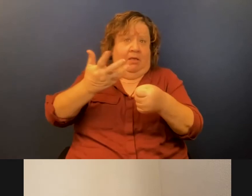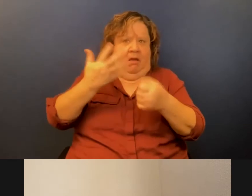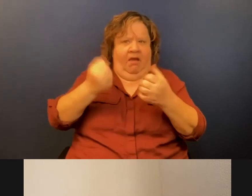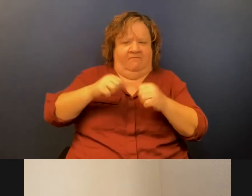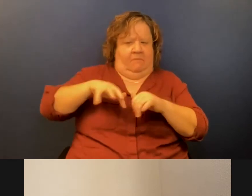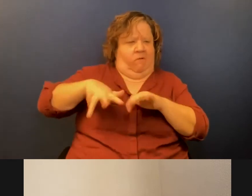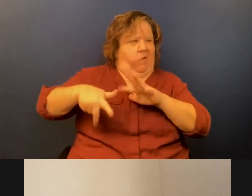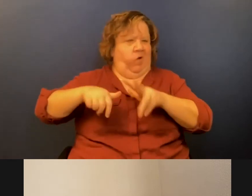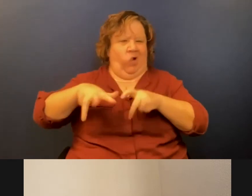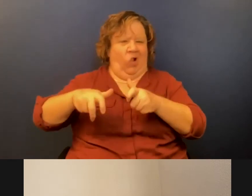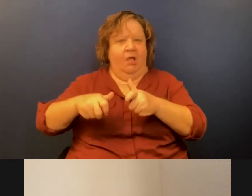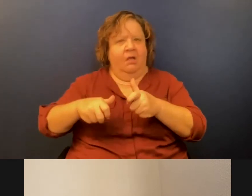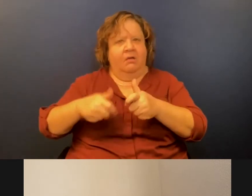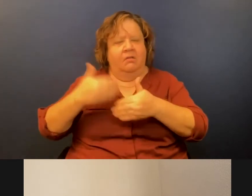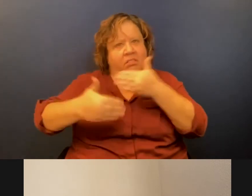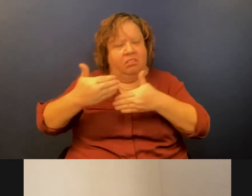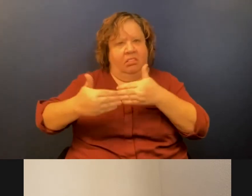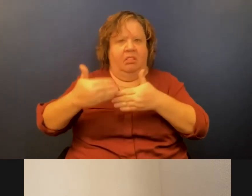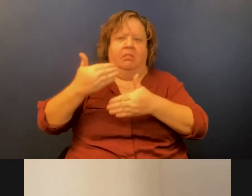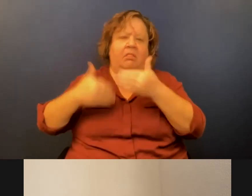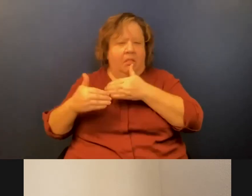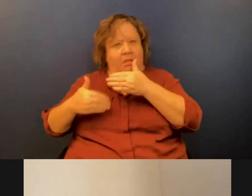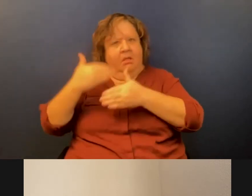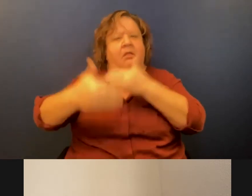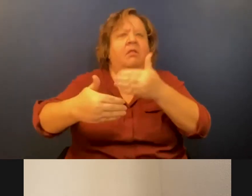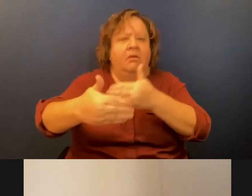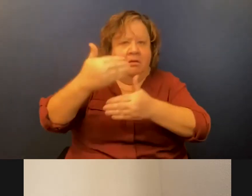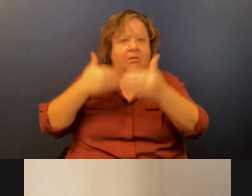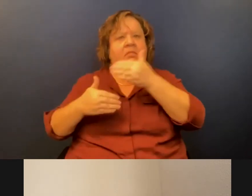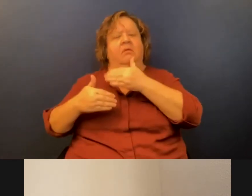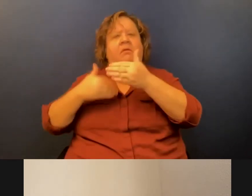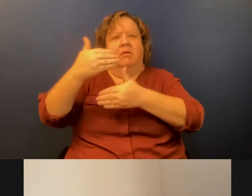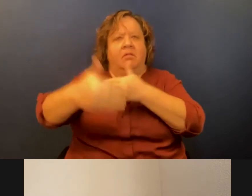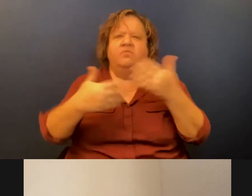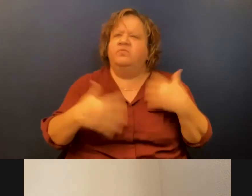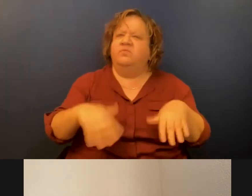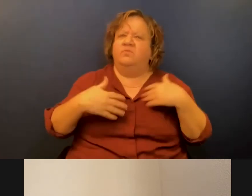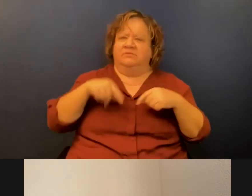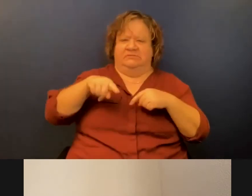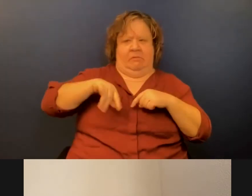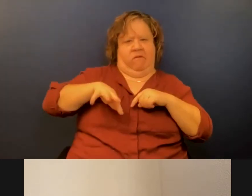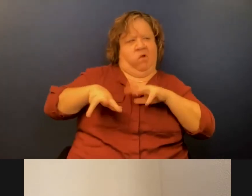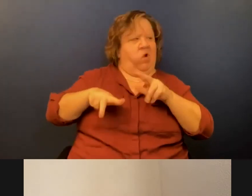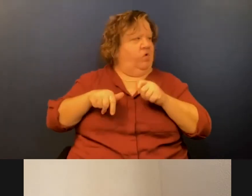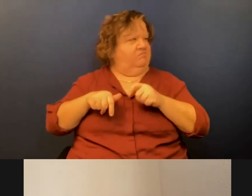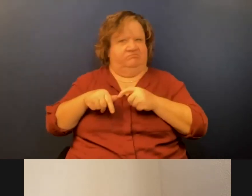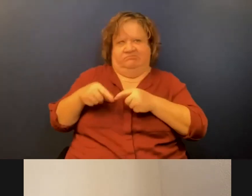corruption. So I think something very important are the alliances and fostering